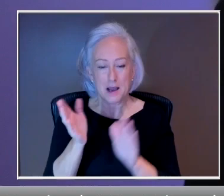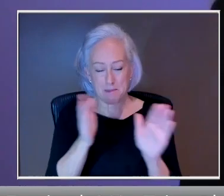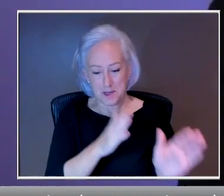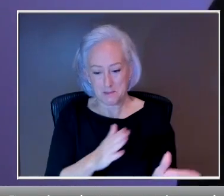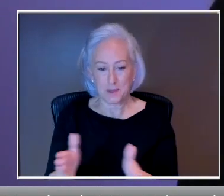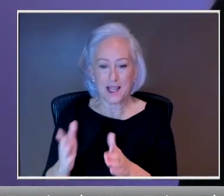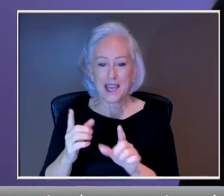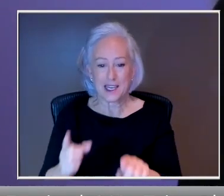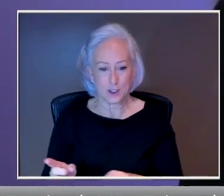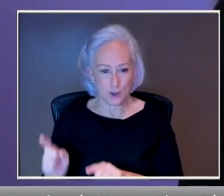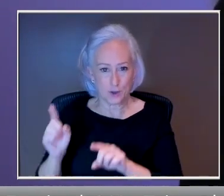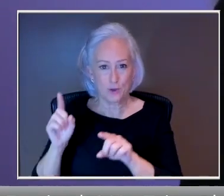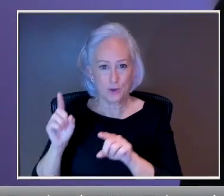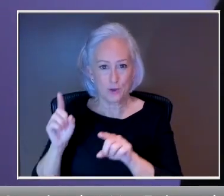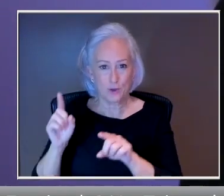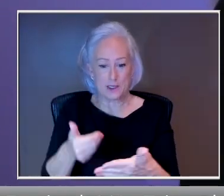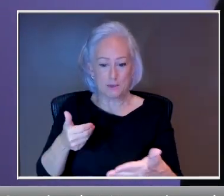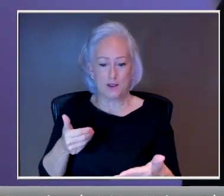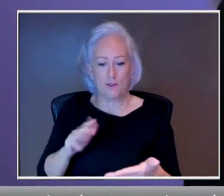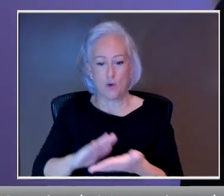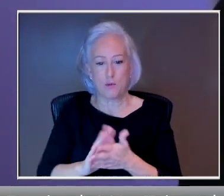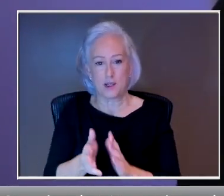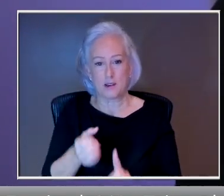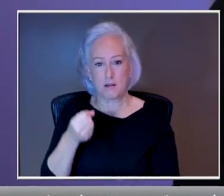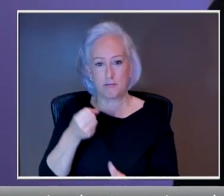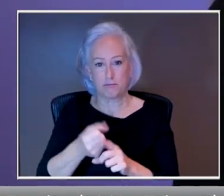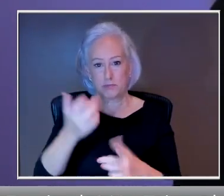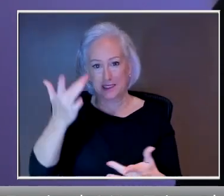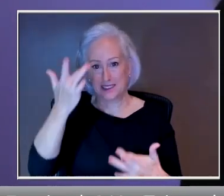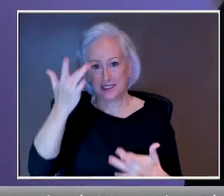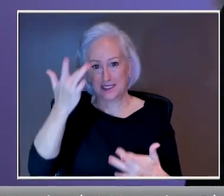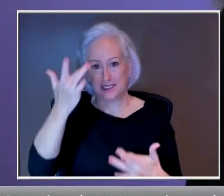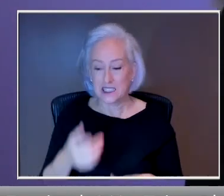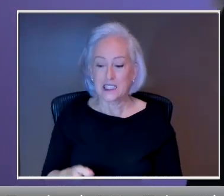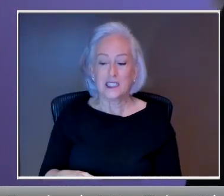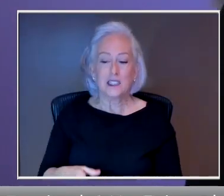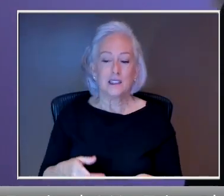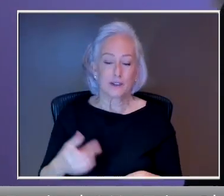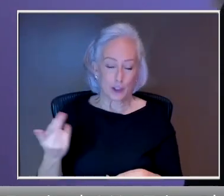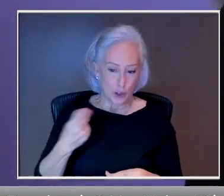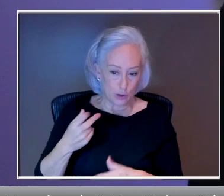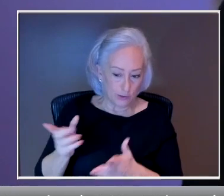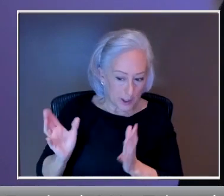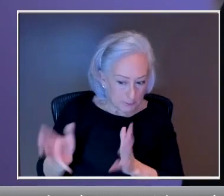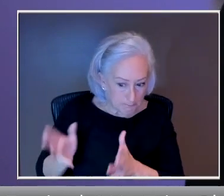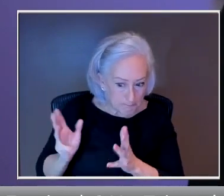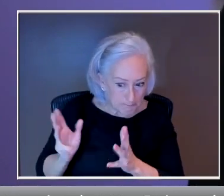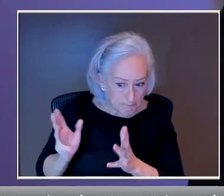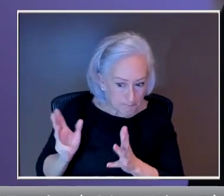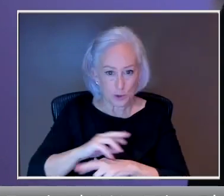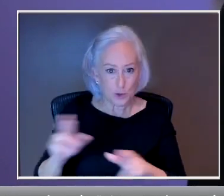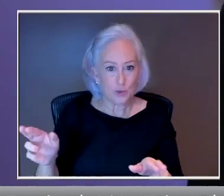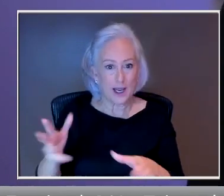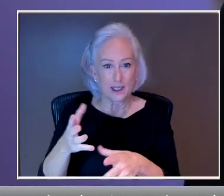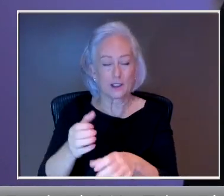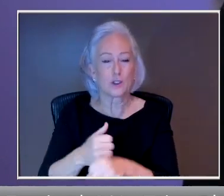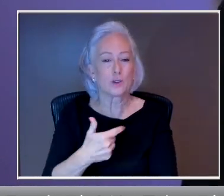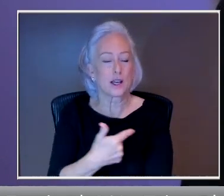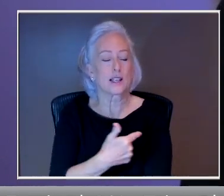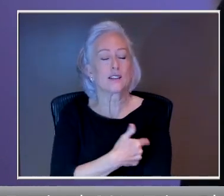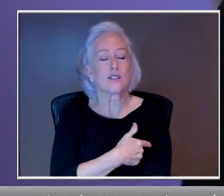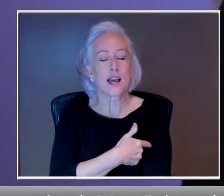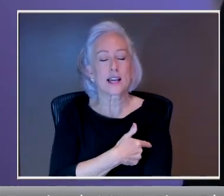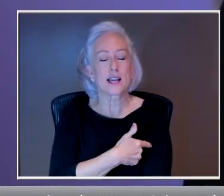sick. And we had discussed it. She was ready to get the vaccine, and we had decided as a family that my